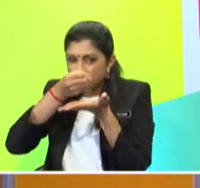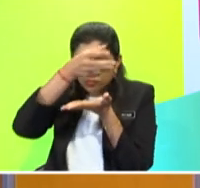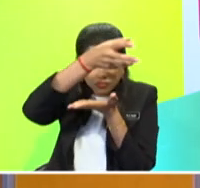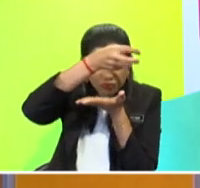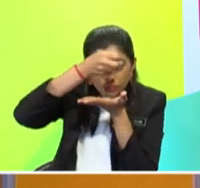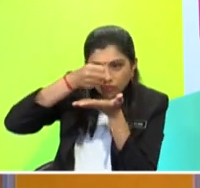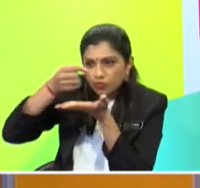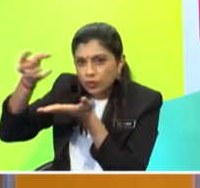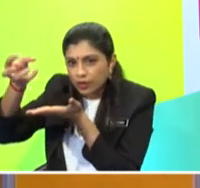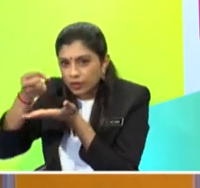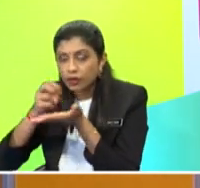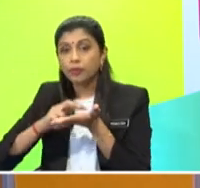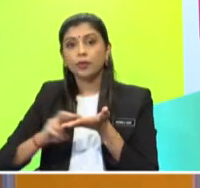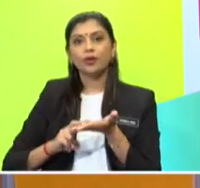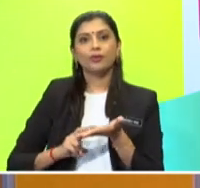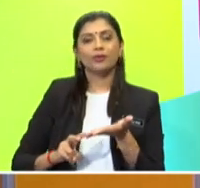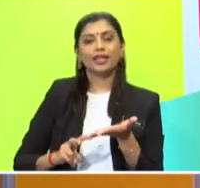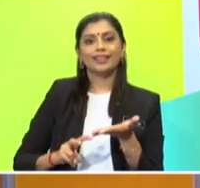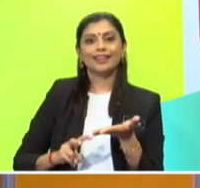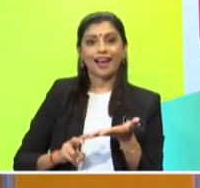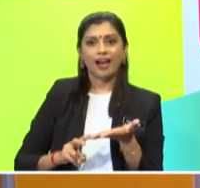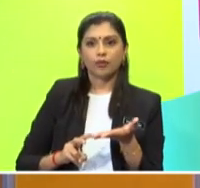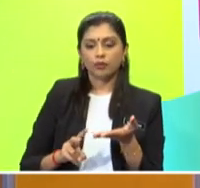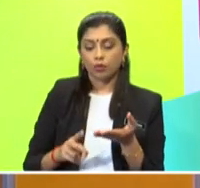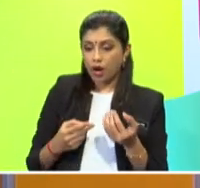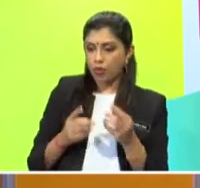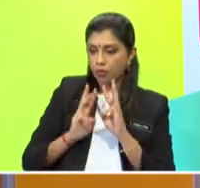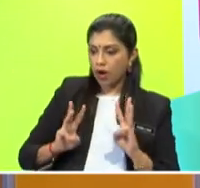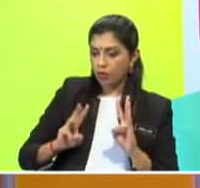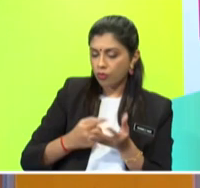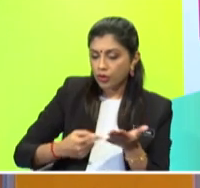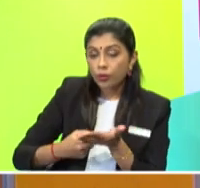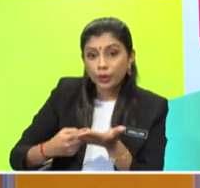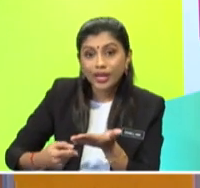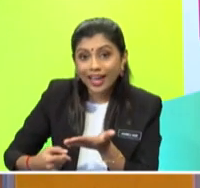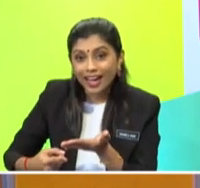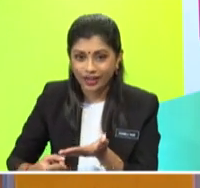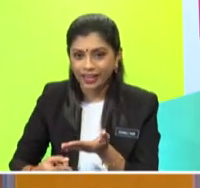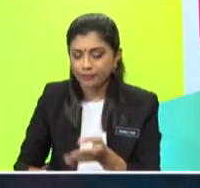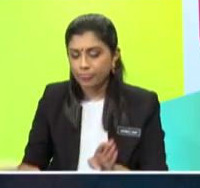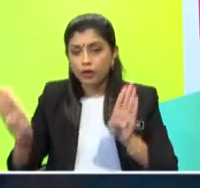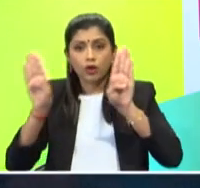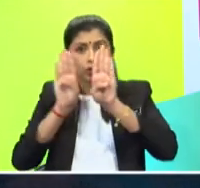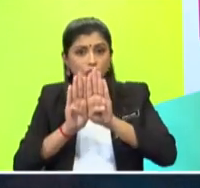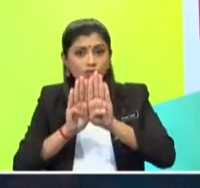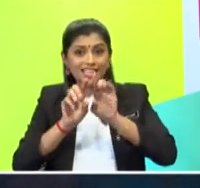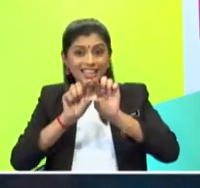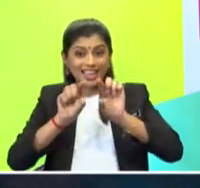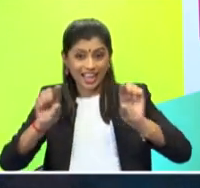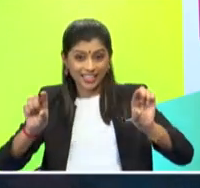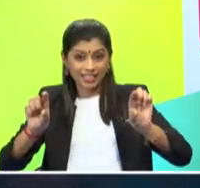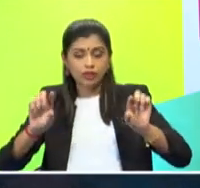writing your email. Okay. Now, that goes under opening line. So what about closing line? It is an idea of ending your